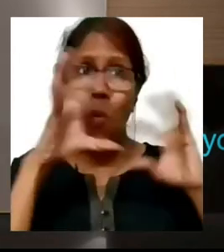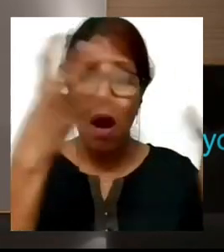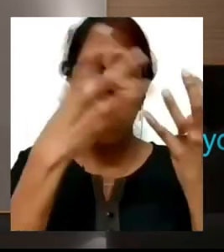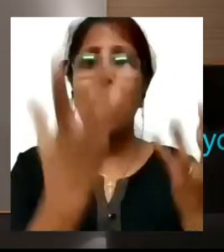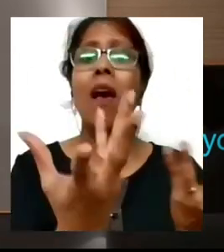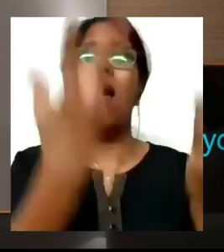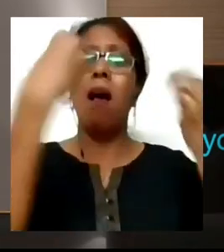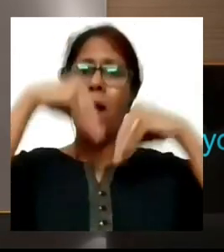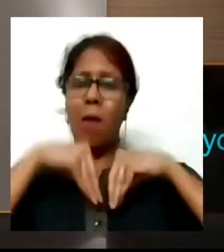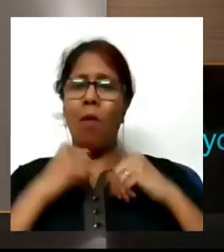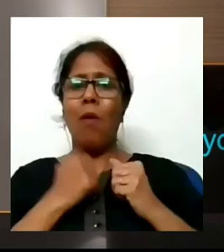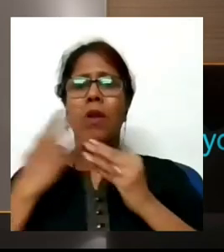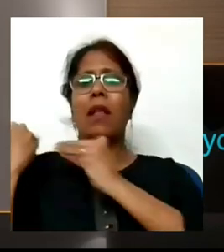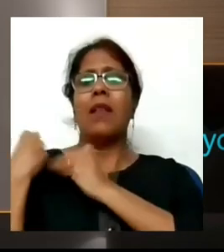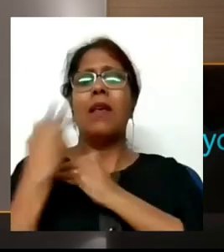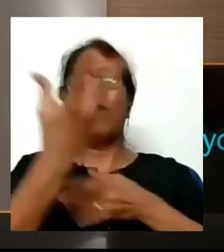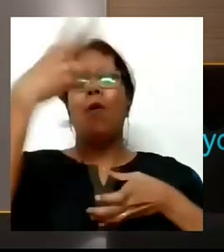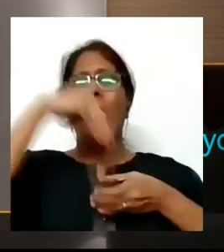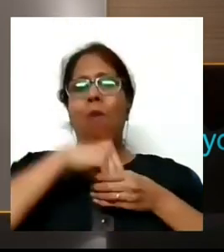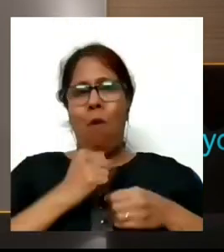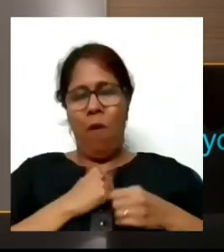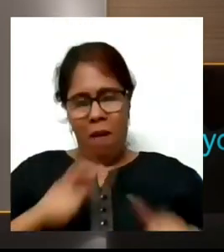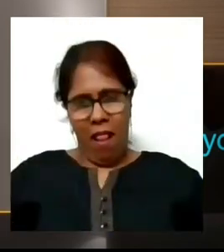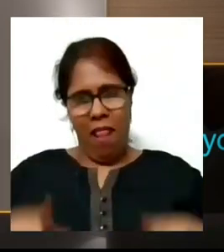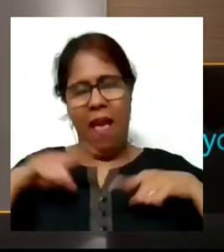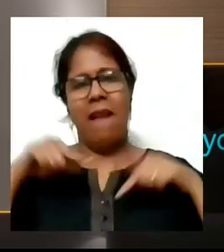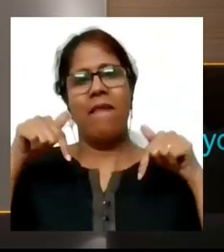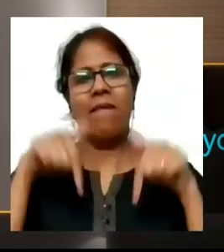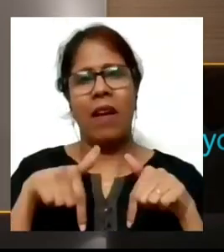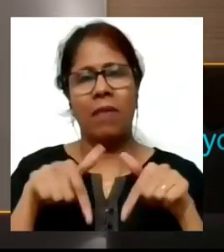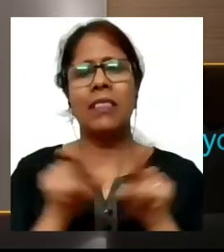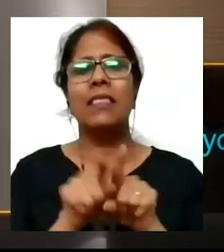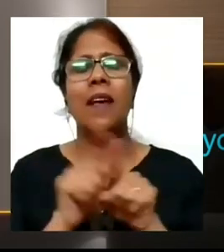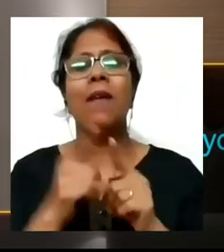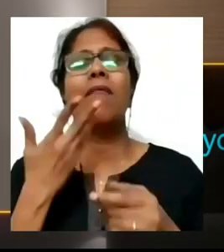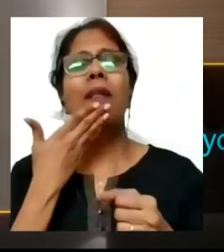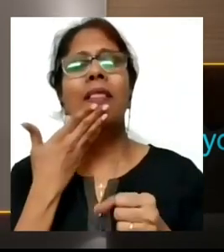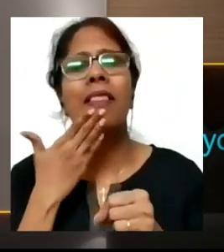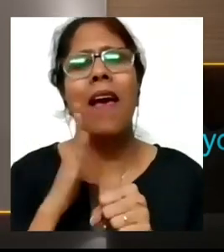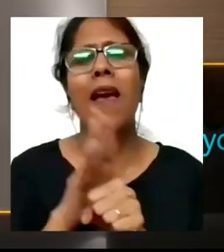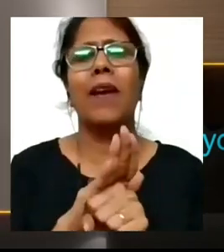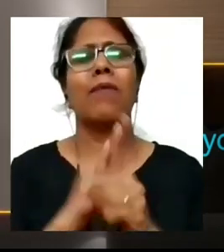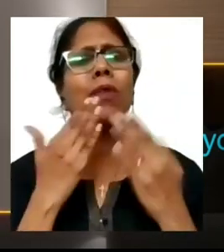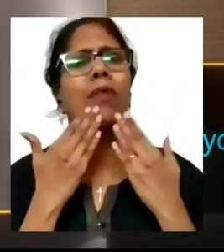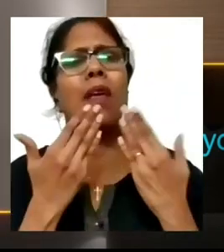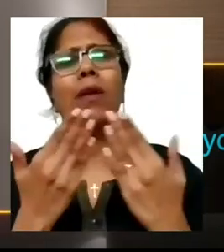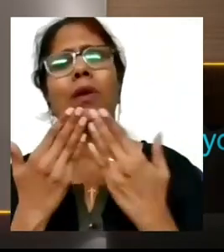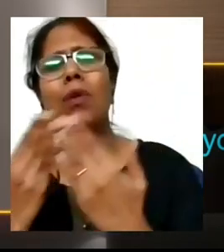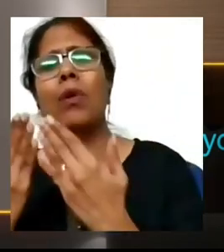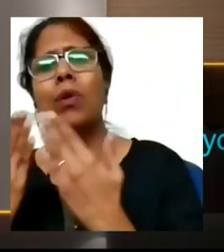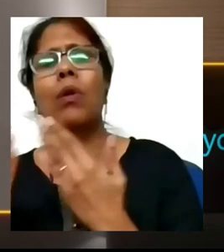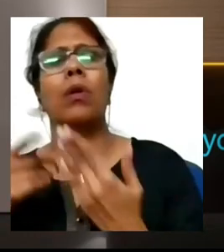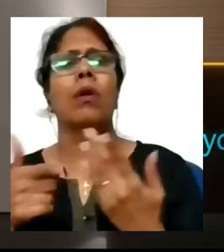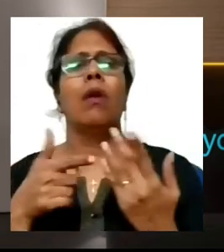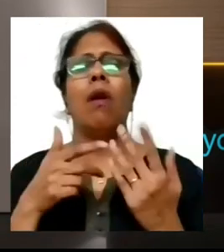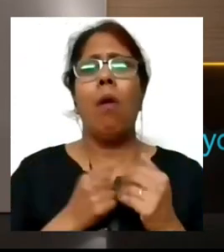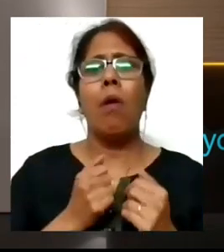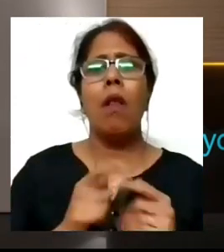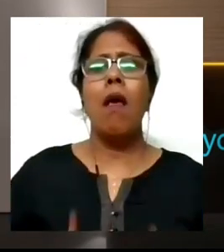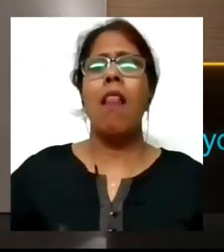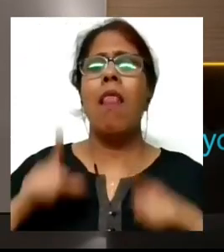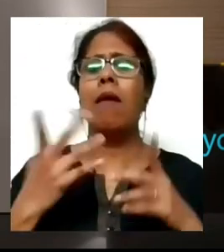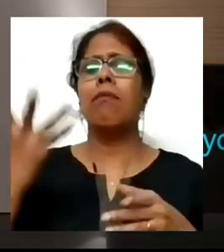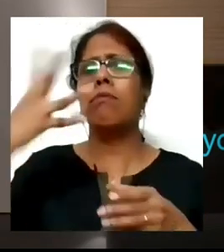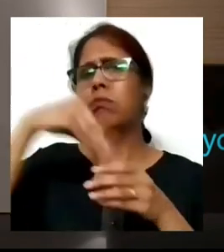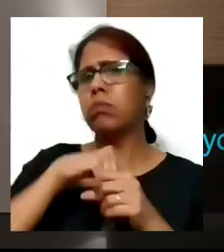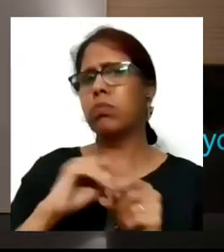with another? Can I begin with just the practice of gratitude to know that there is another in my life?